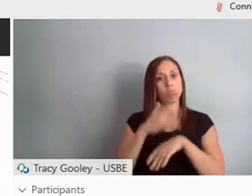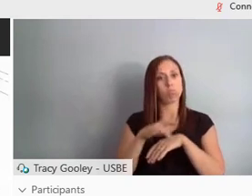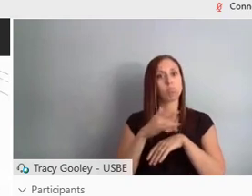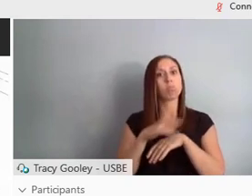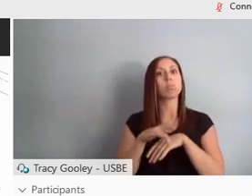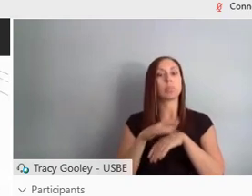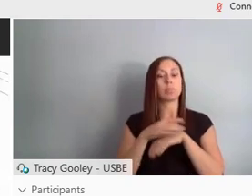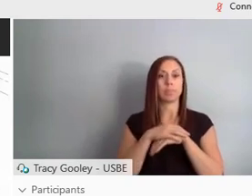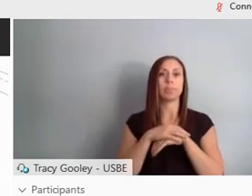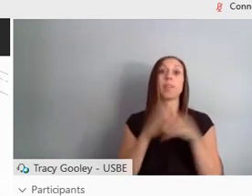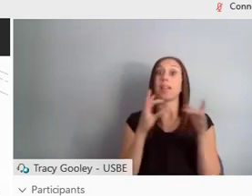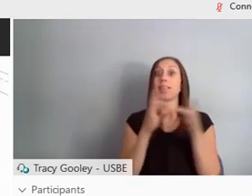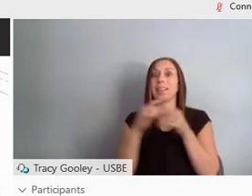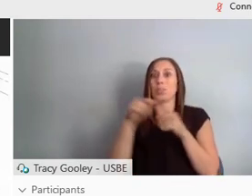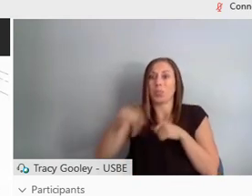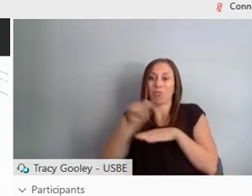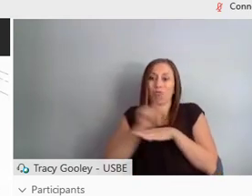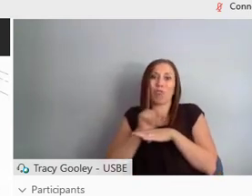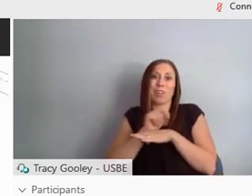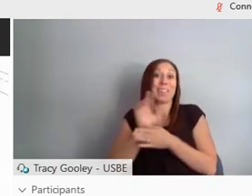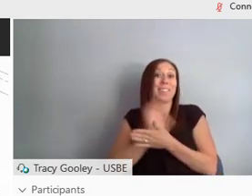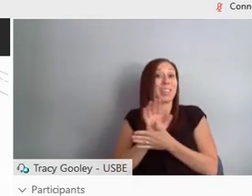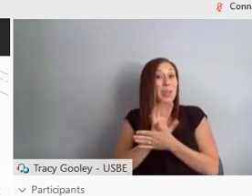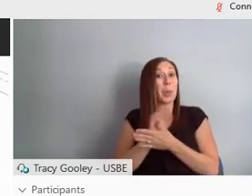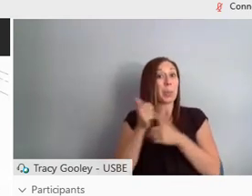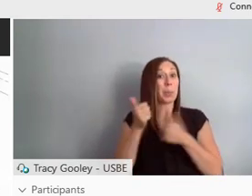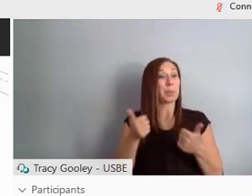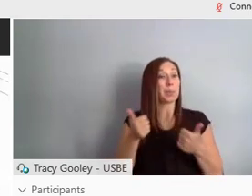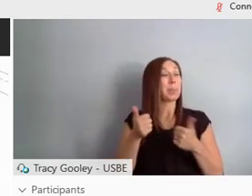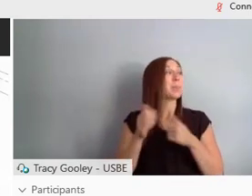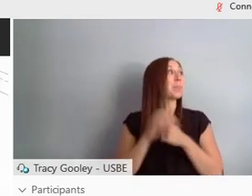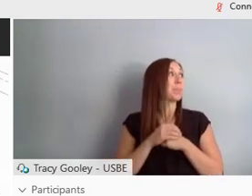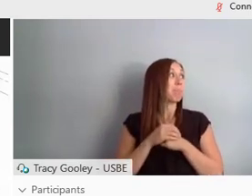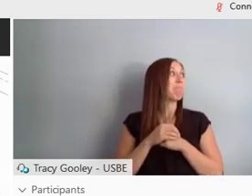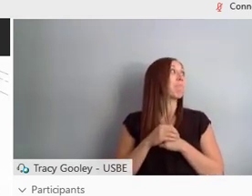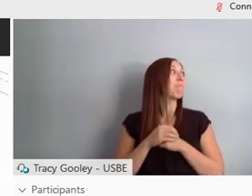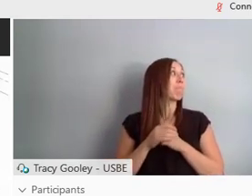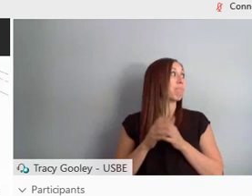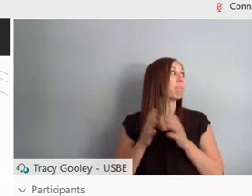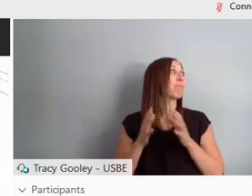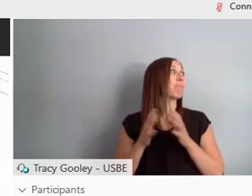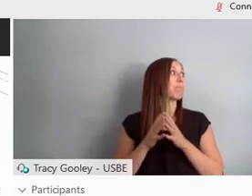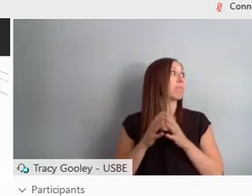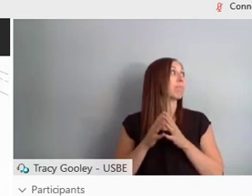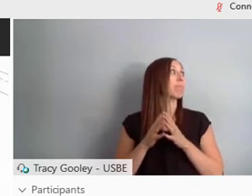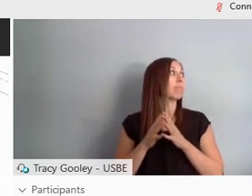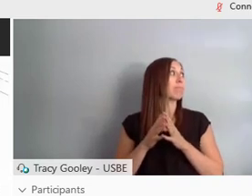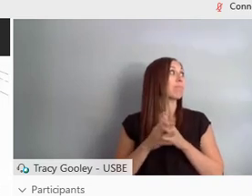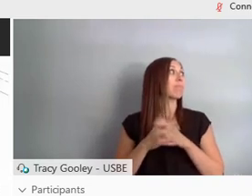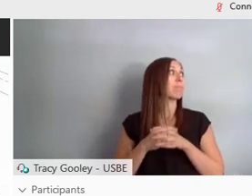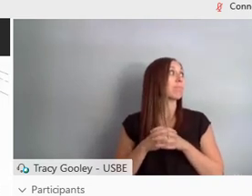available with the link to this training video. I